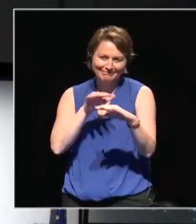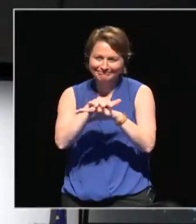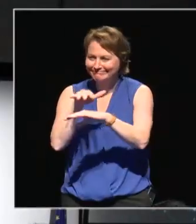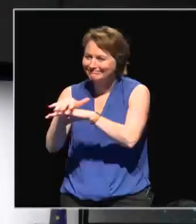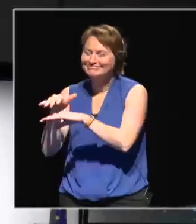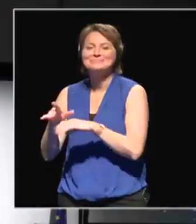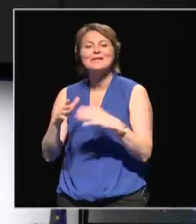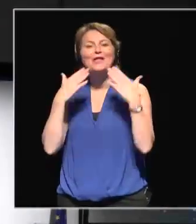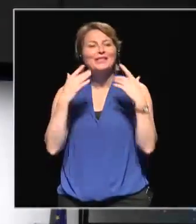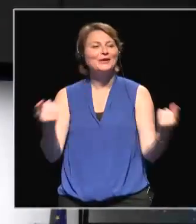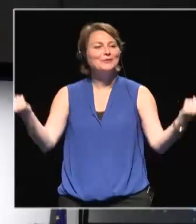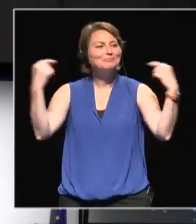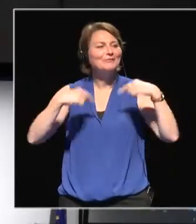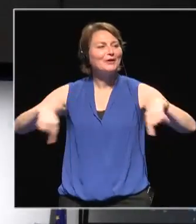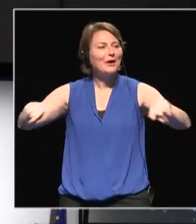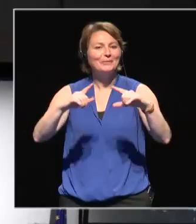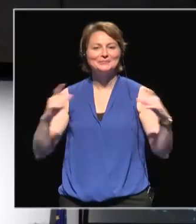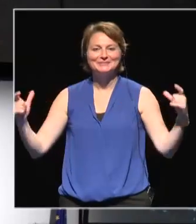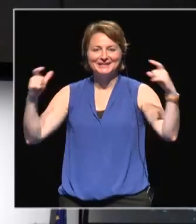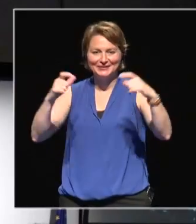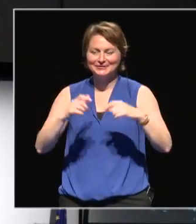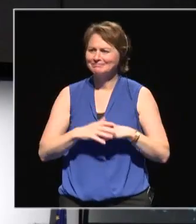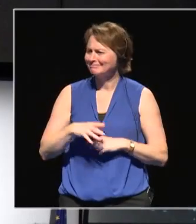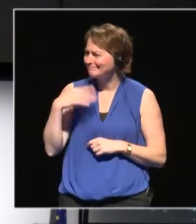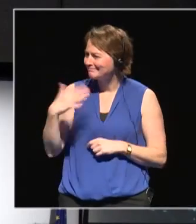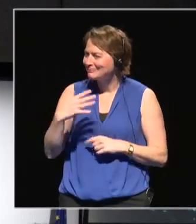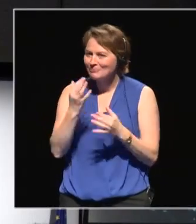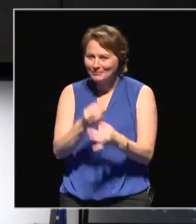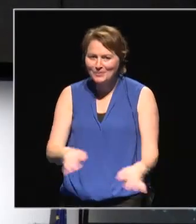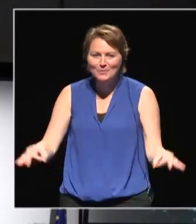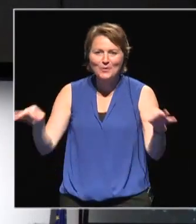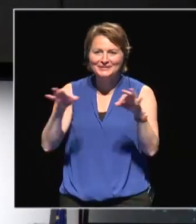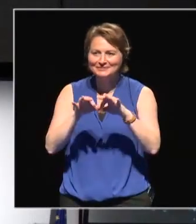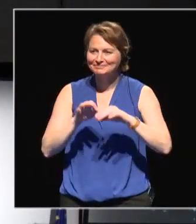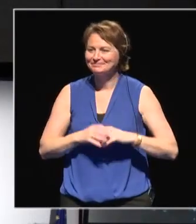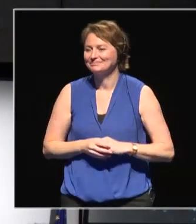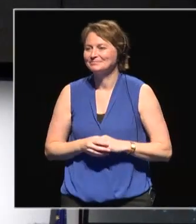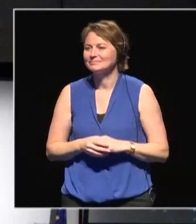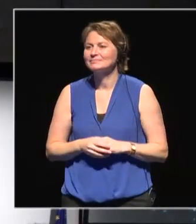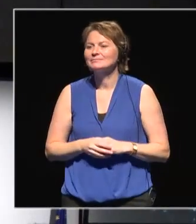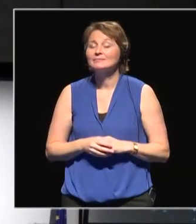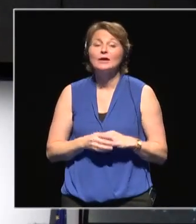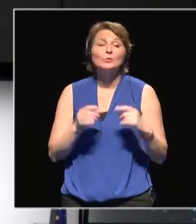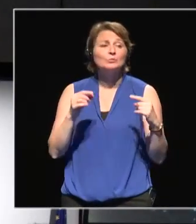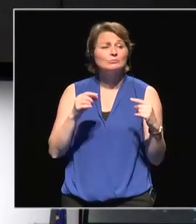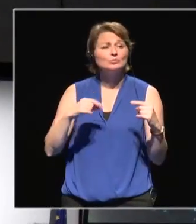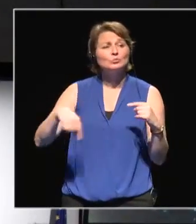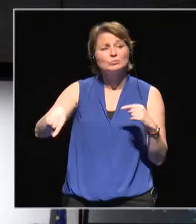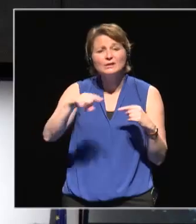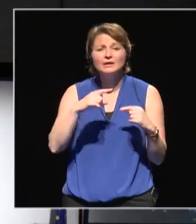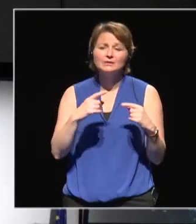Thank you all very much for coming to this session, which is really important because we talk all the time about